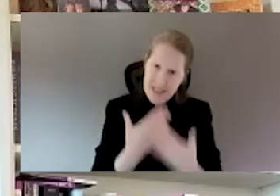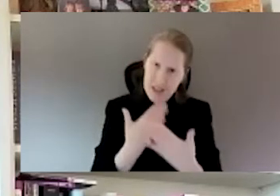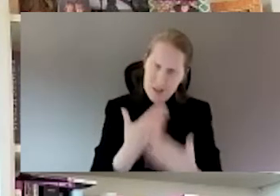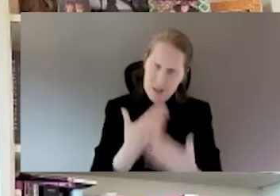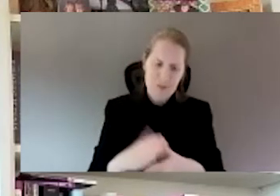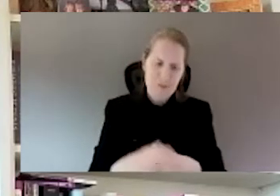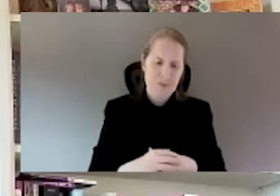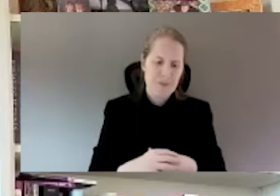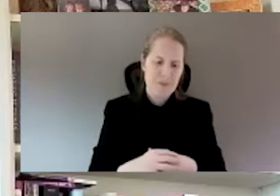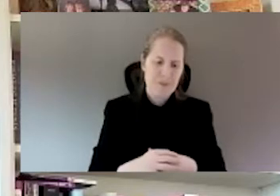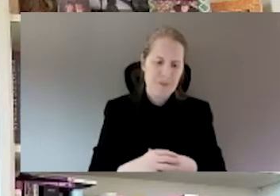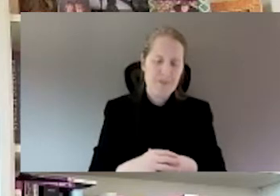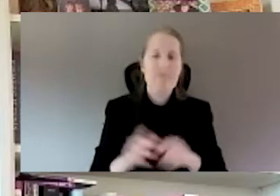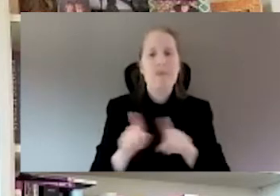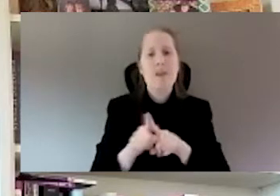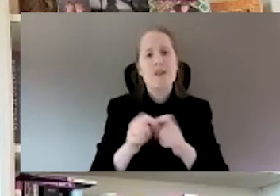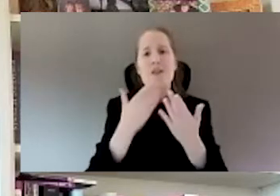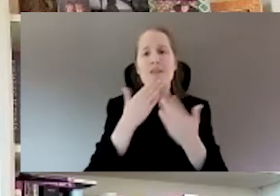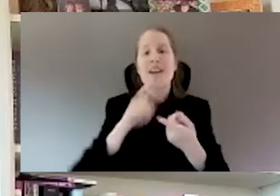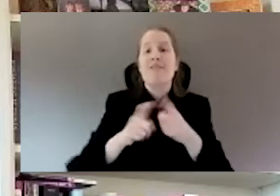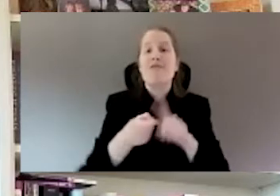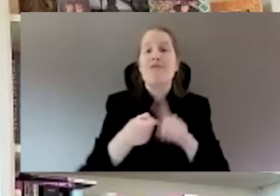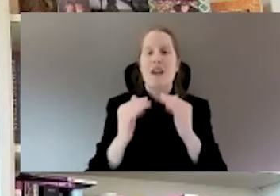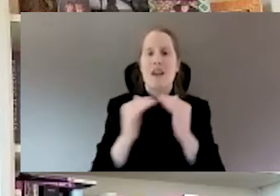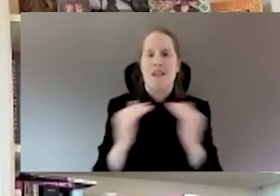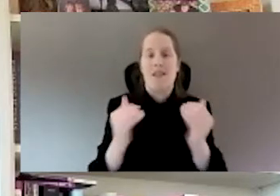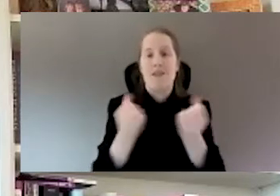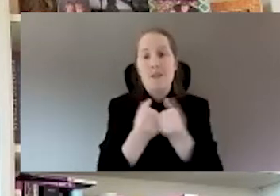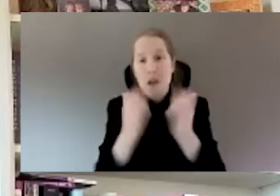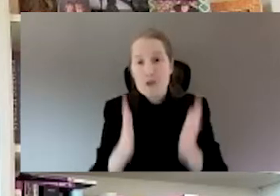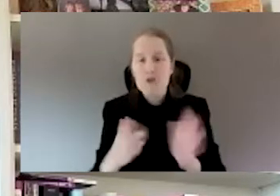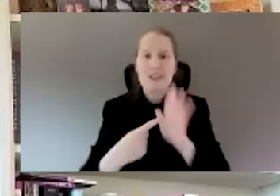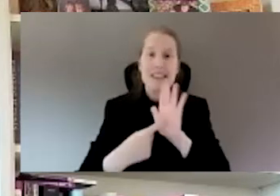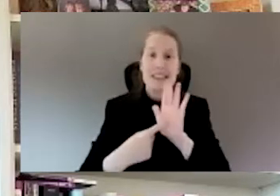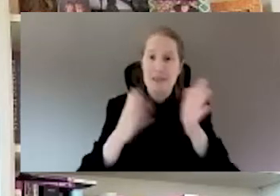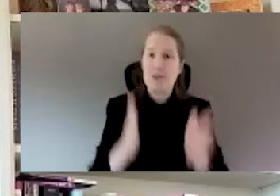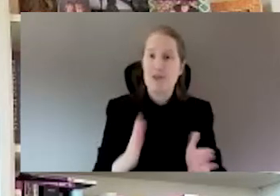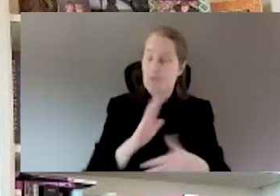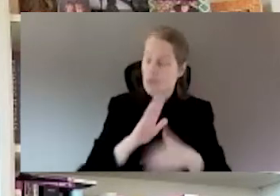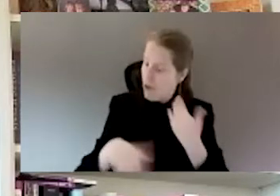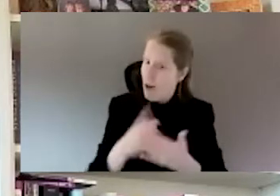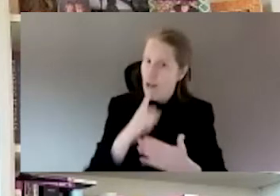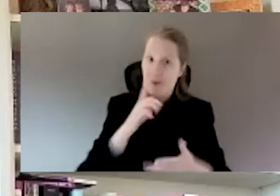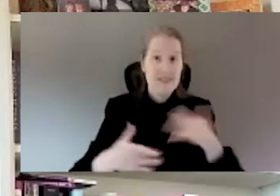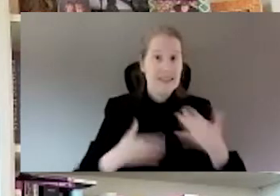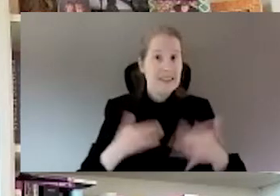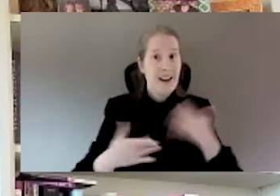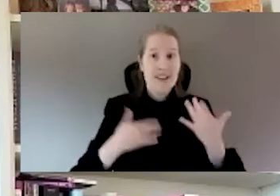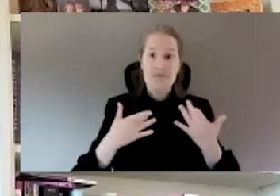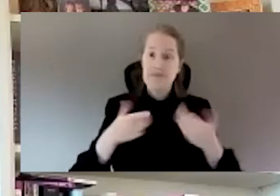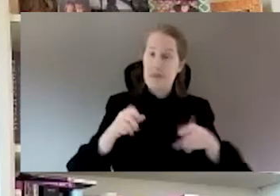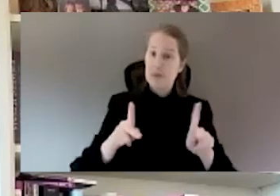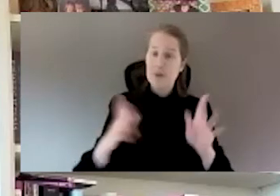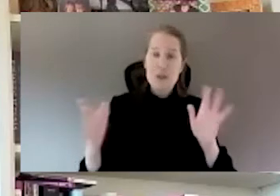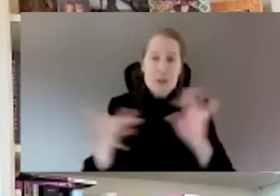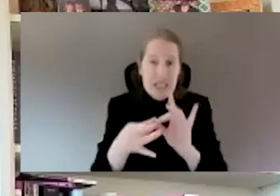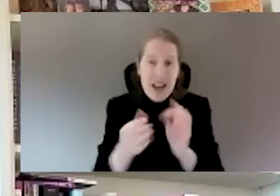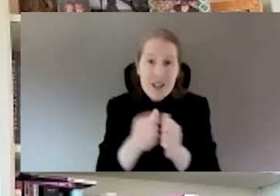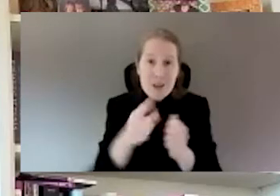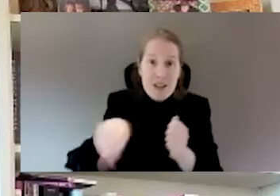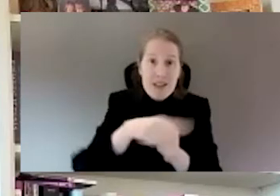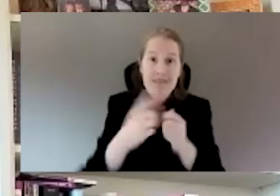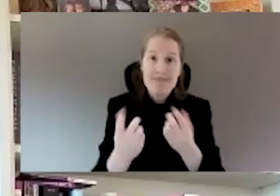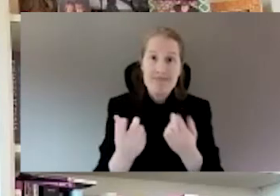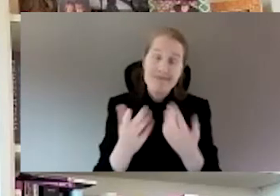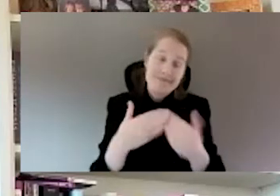also thank our friend level sponsors and exhibitors, all of whom are excited about the opportunity to connect with attendees virtually,